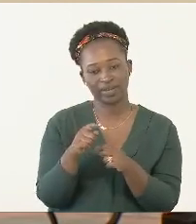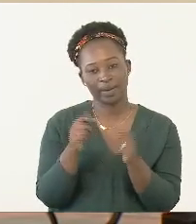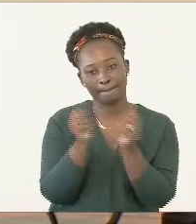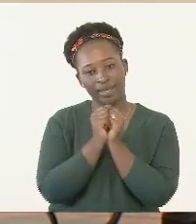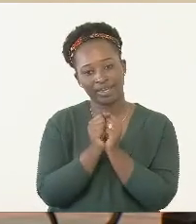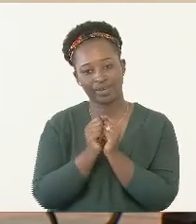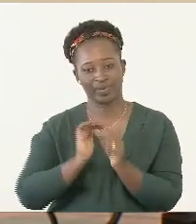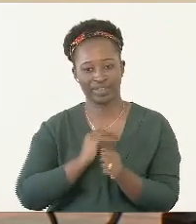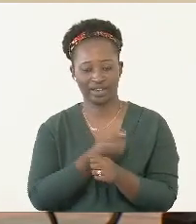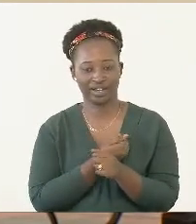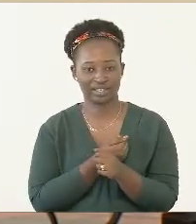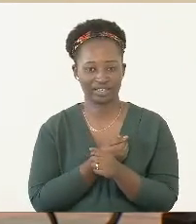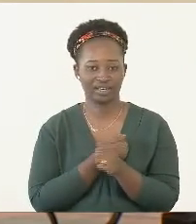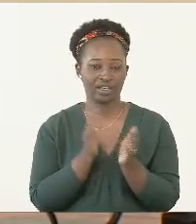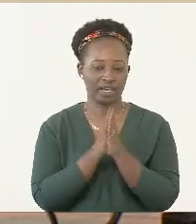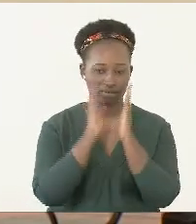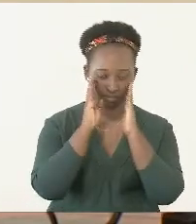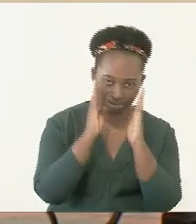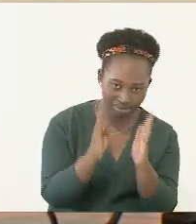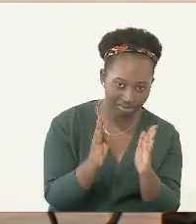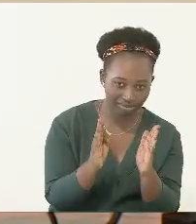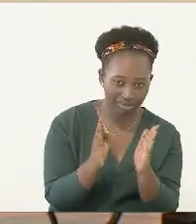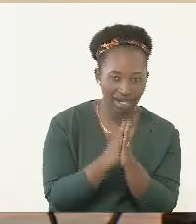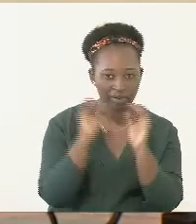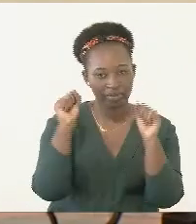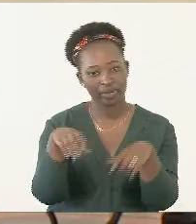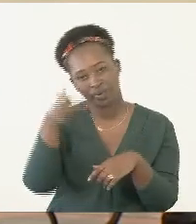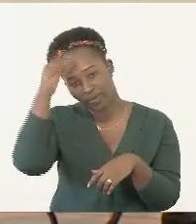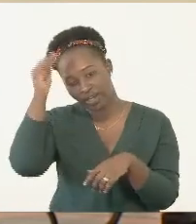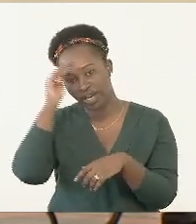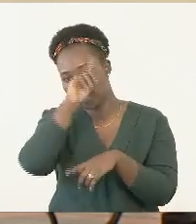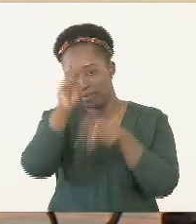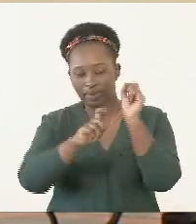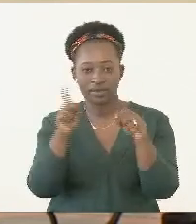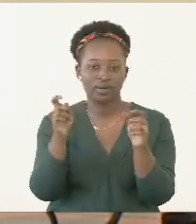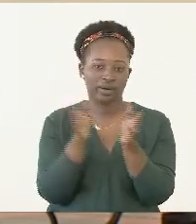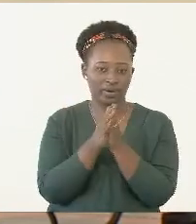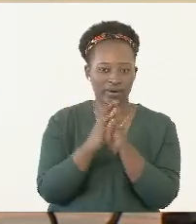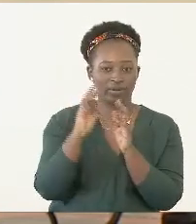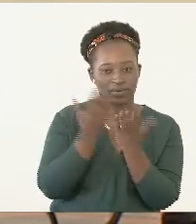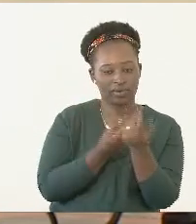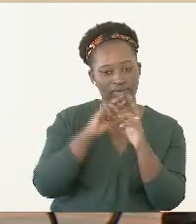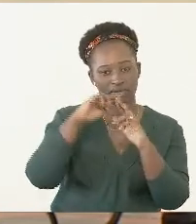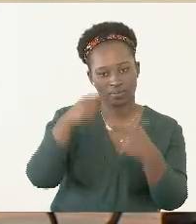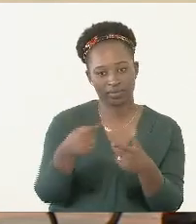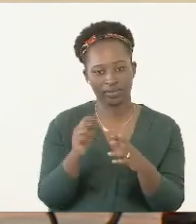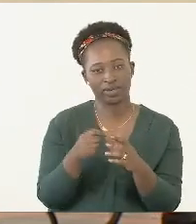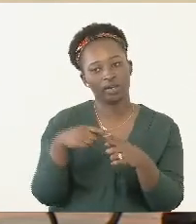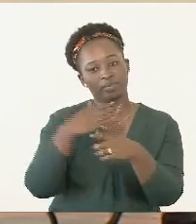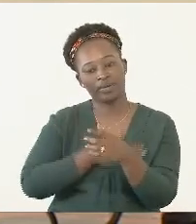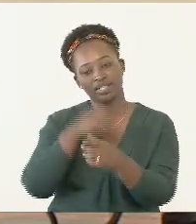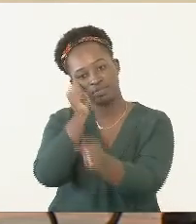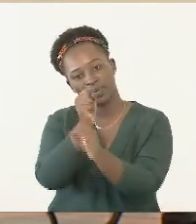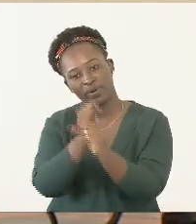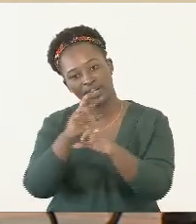us and following up and being able to catch up with the questions and then the responses. And here you go. Do the